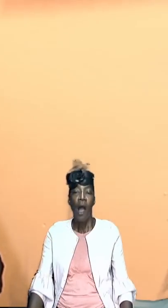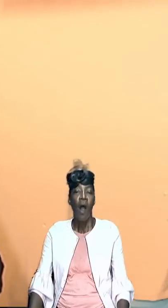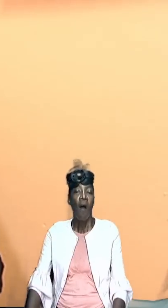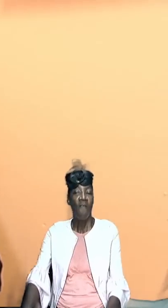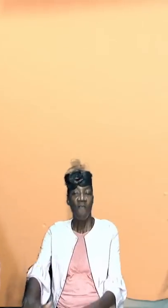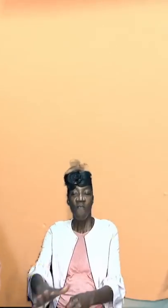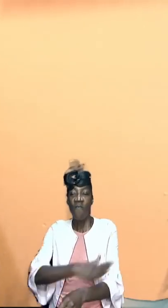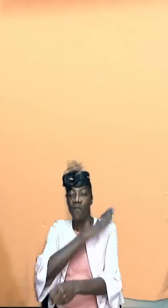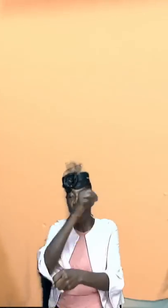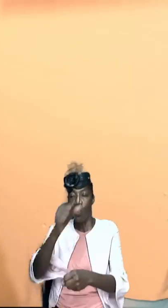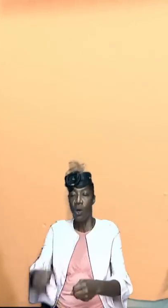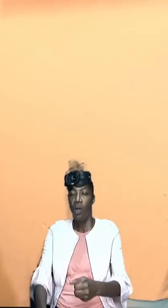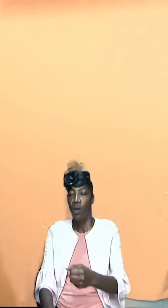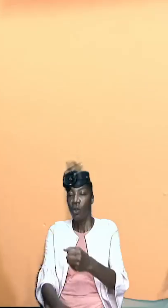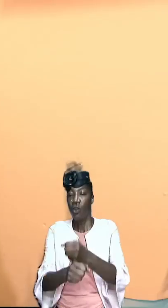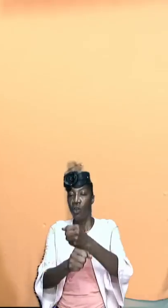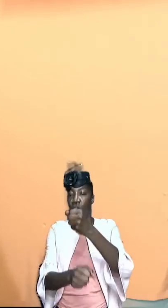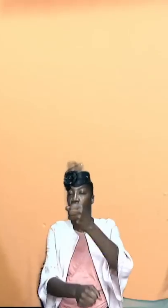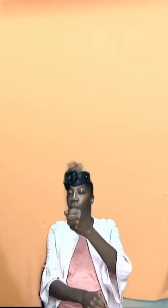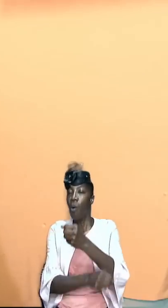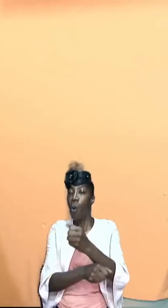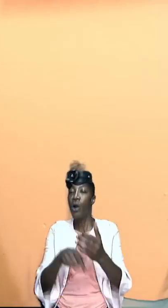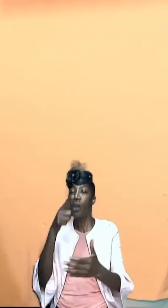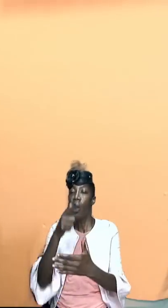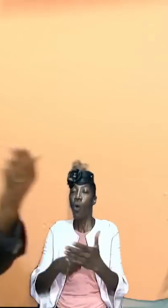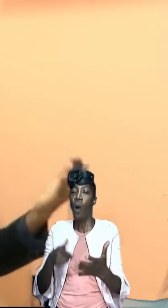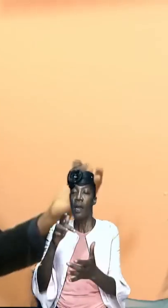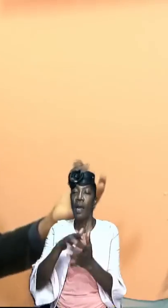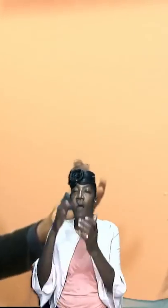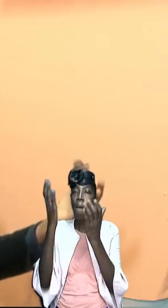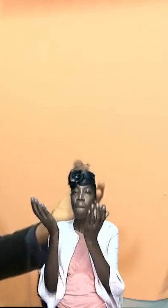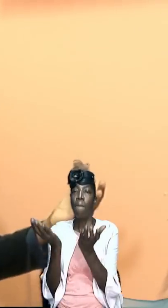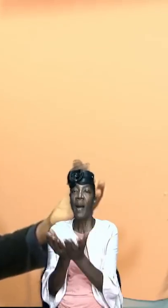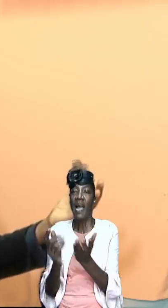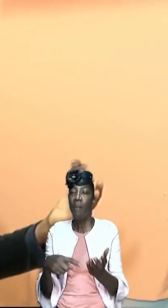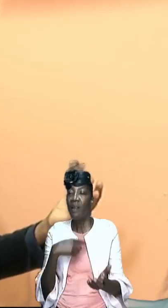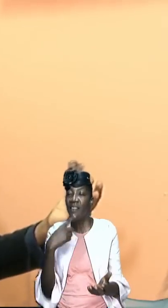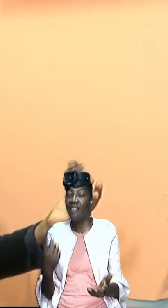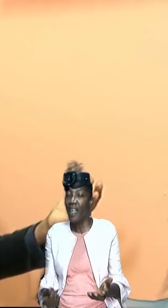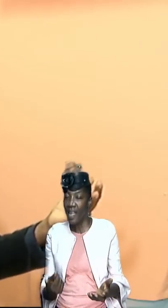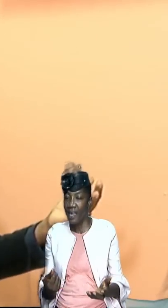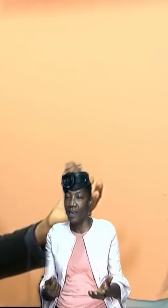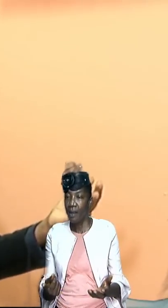the Bible has said over from its